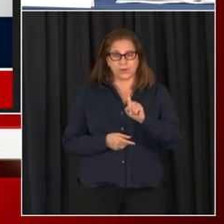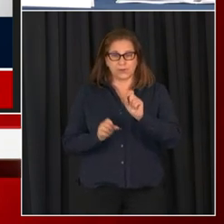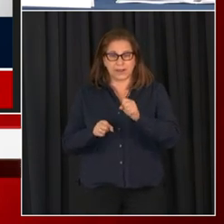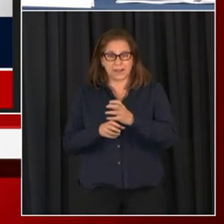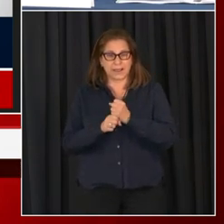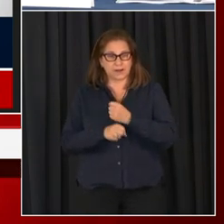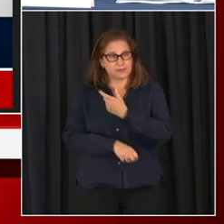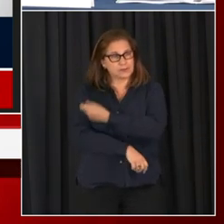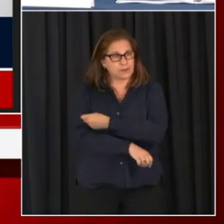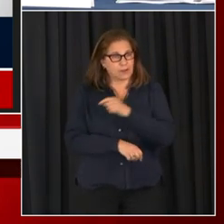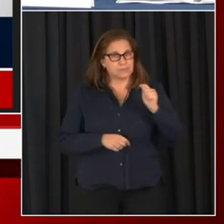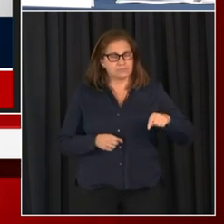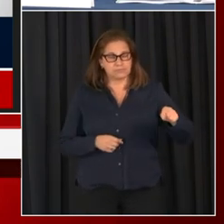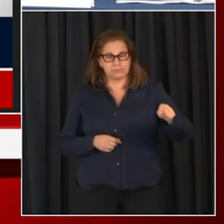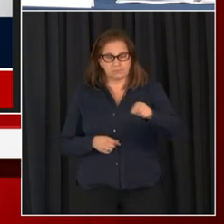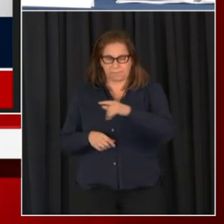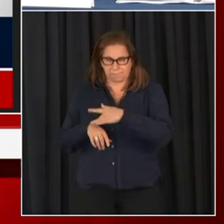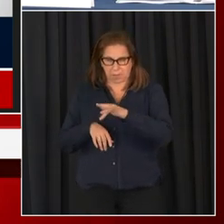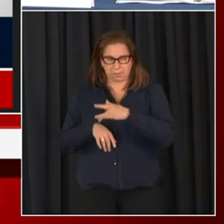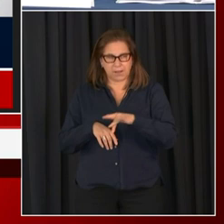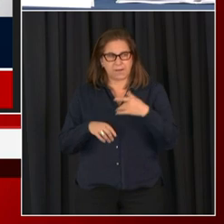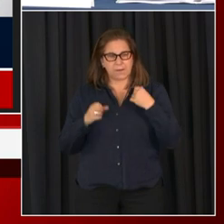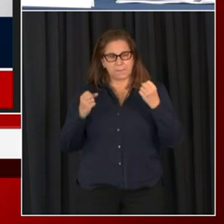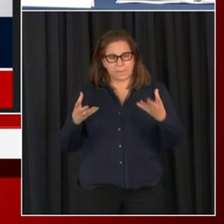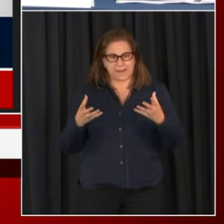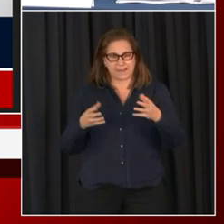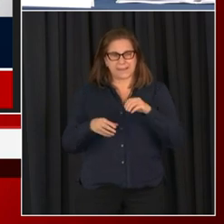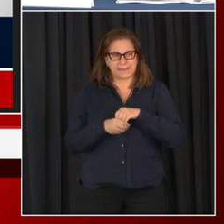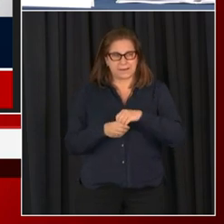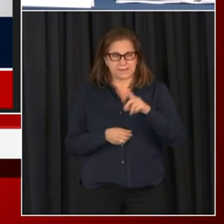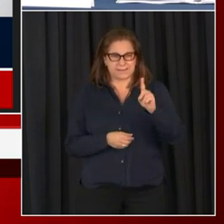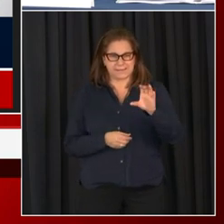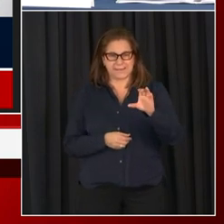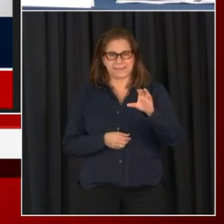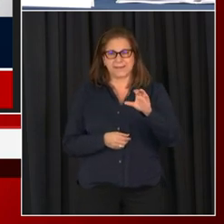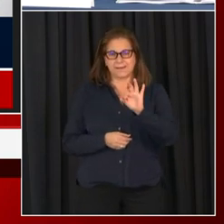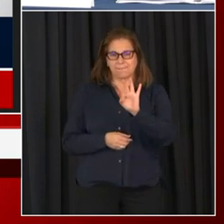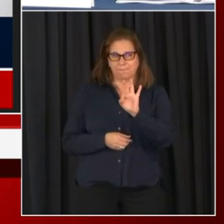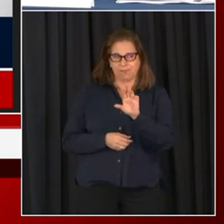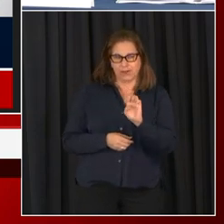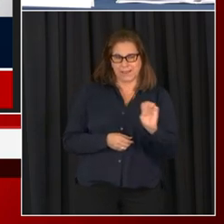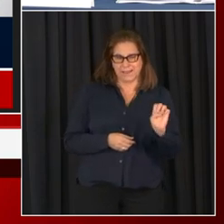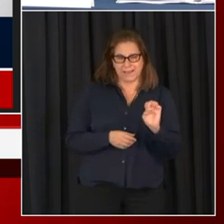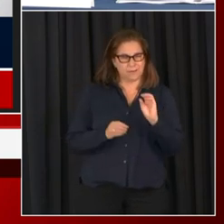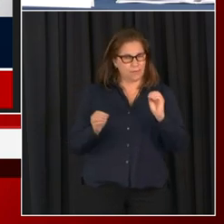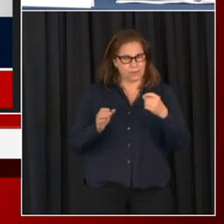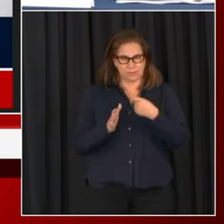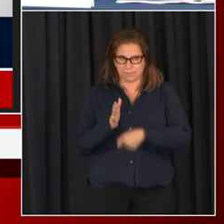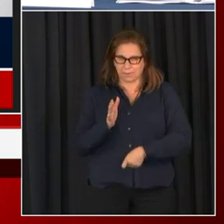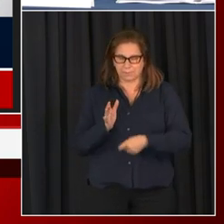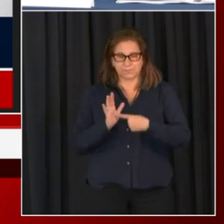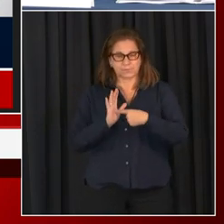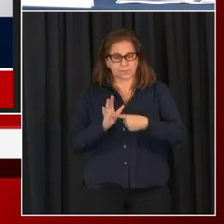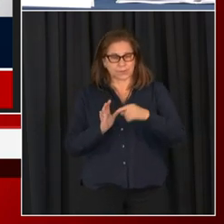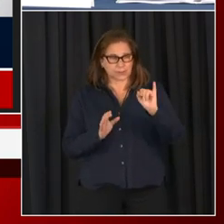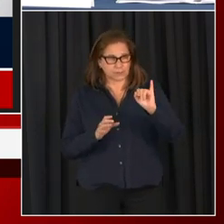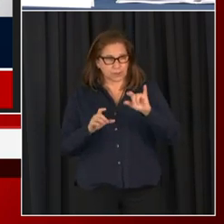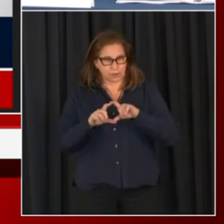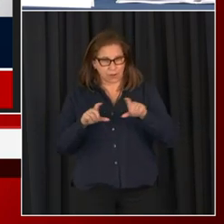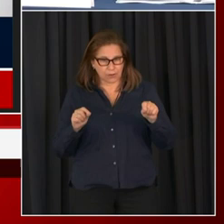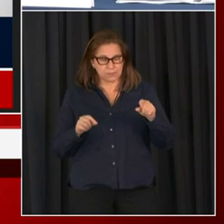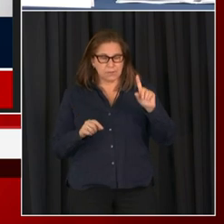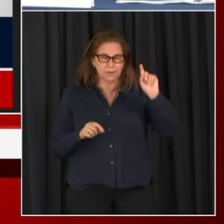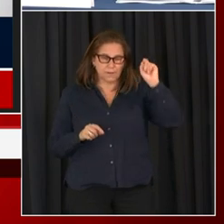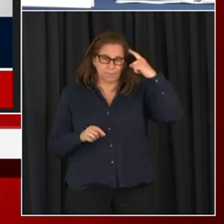locations. These flu shots are free. We do ask that you bring your insurance card and a government-issued ID. No